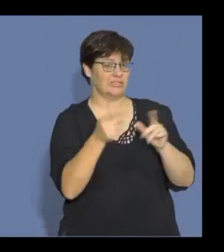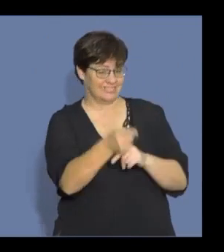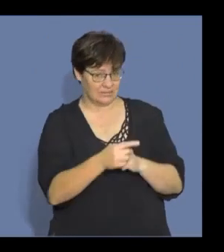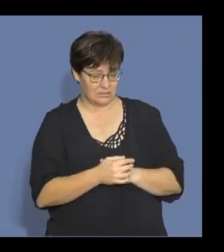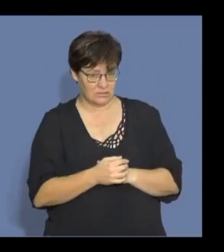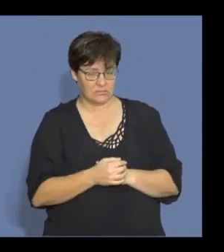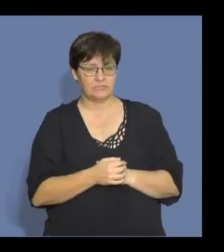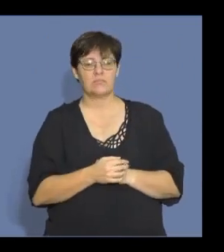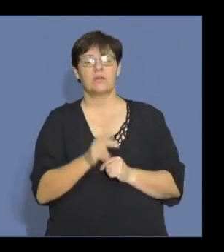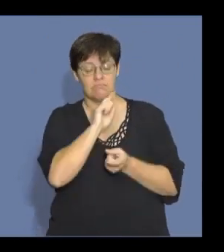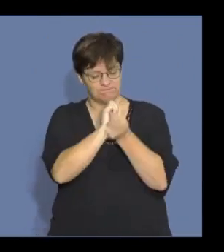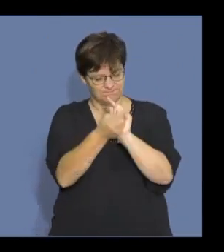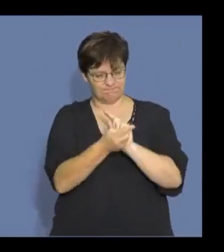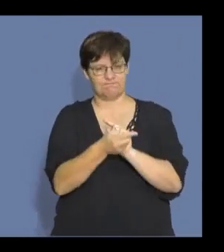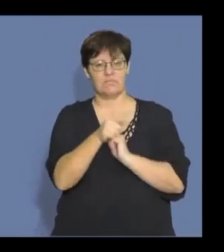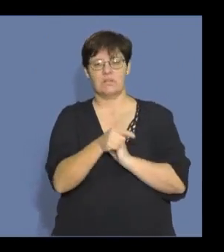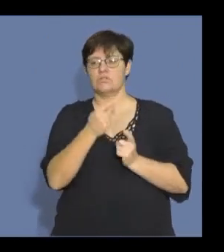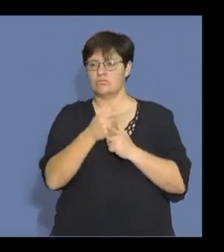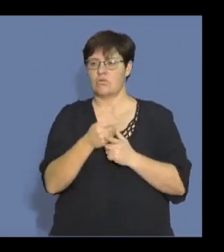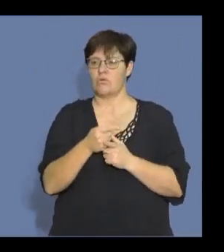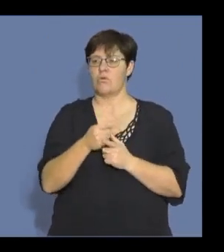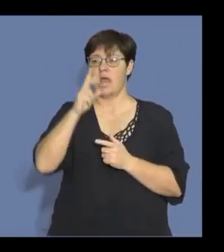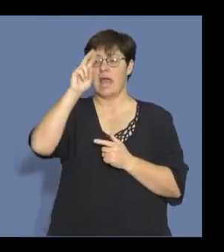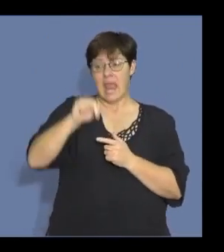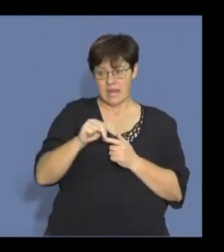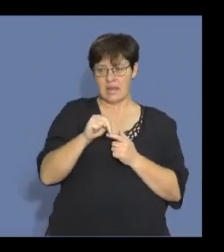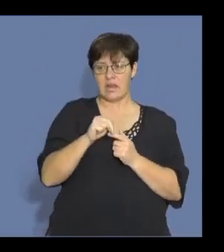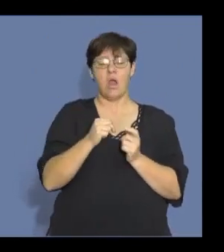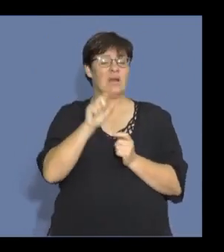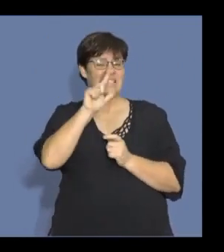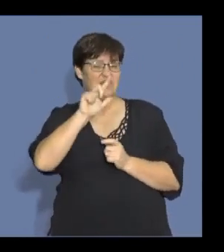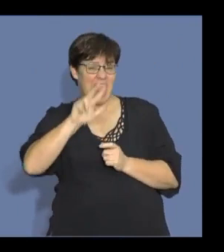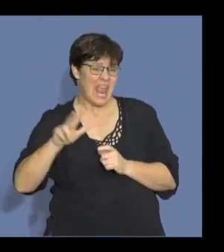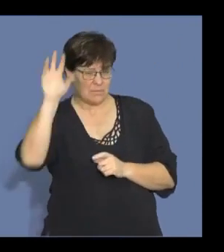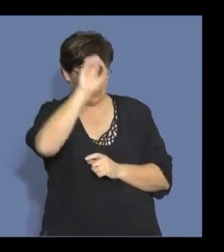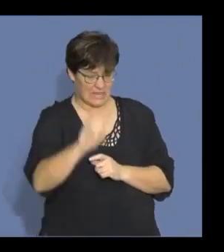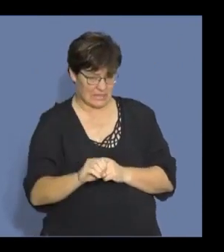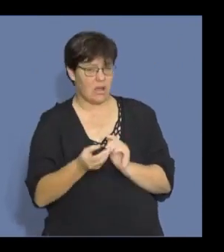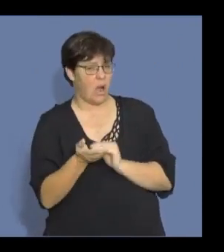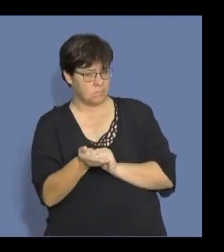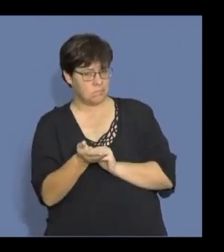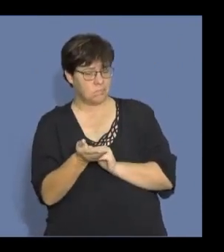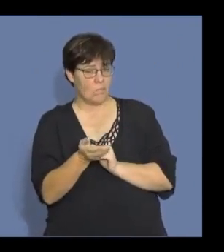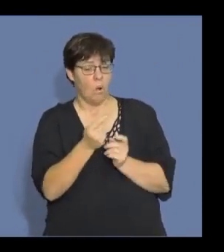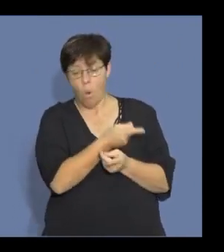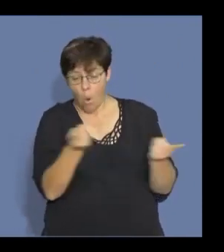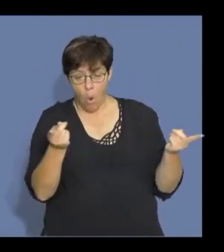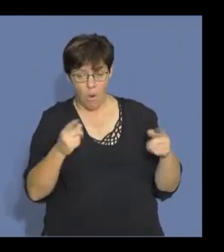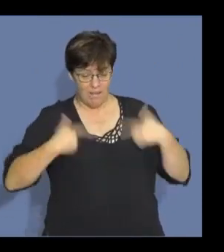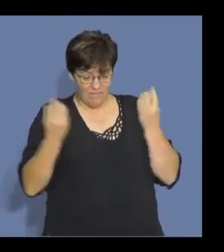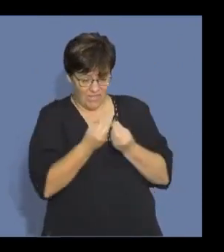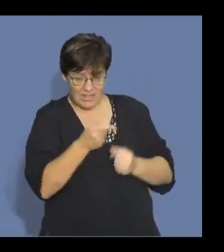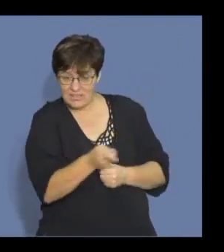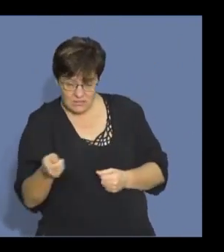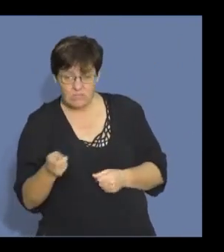is a large component of the atmosphere, 78%, and it is important for all organisms because it is necessary